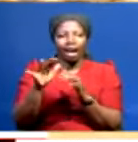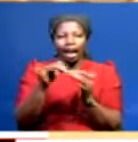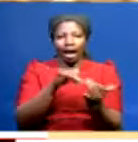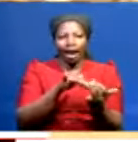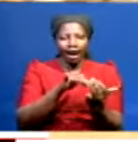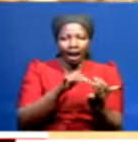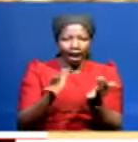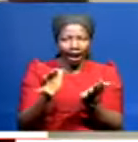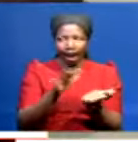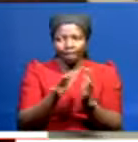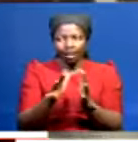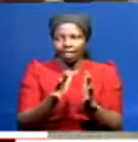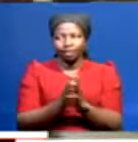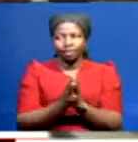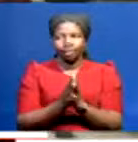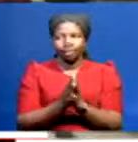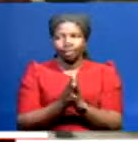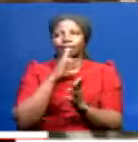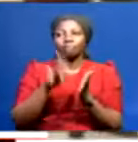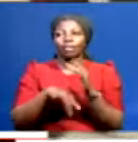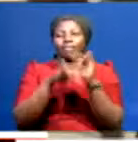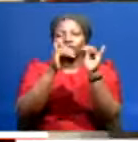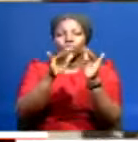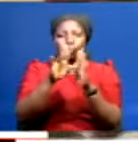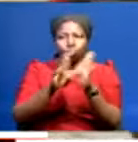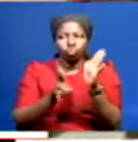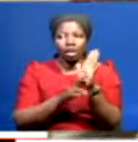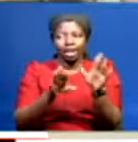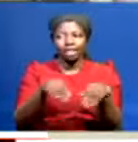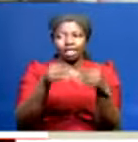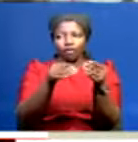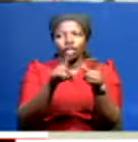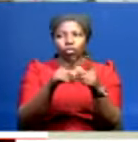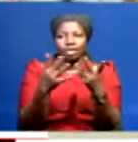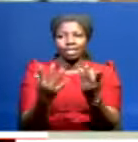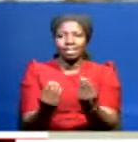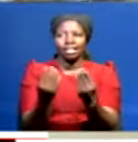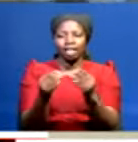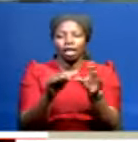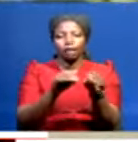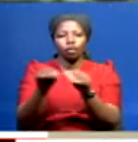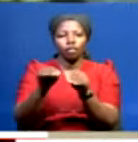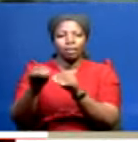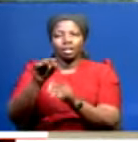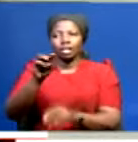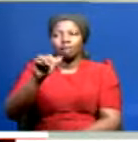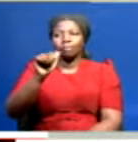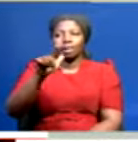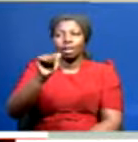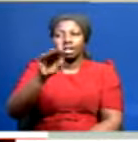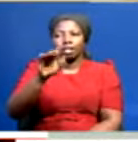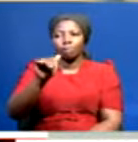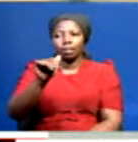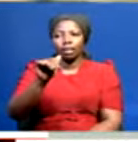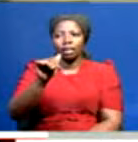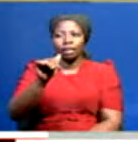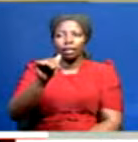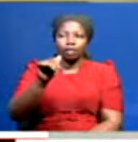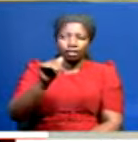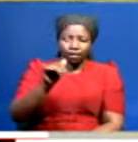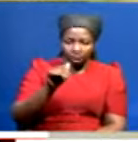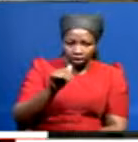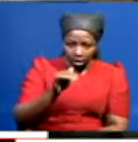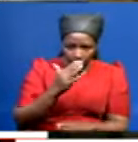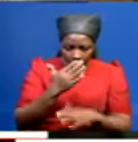says the new directives have been to ease movement at the Malaba border. She noted COVID-19 prevention protocols